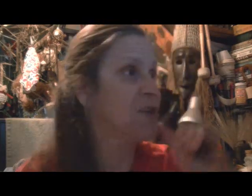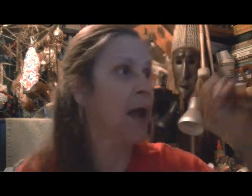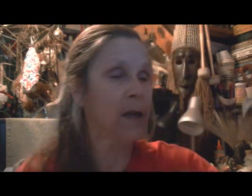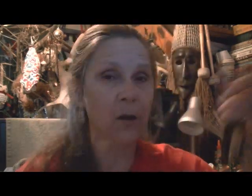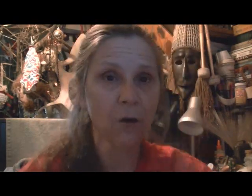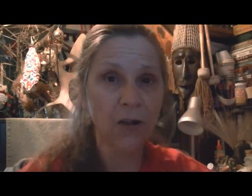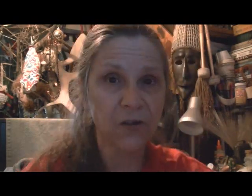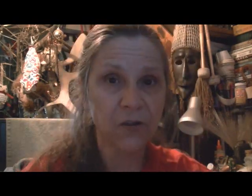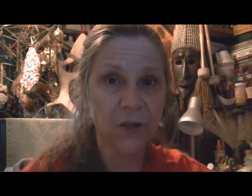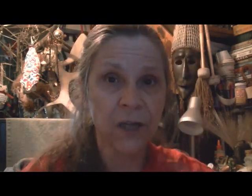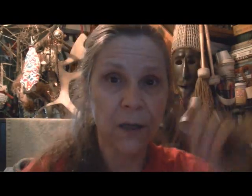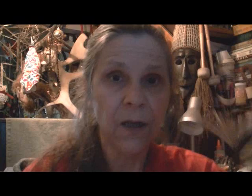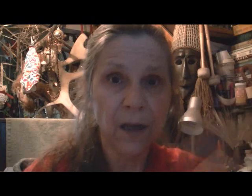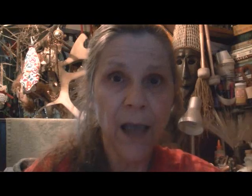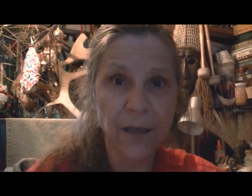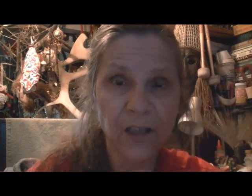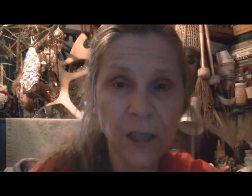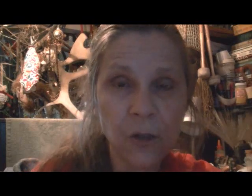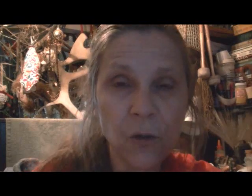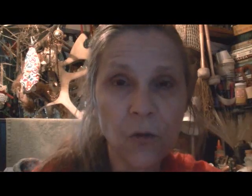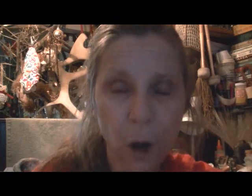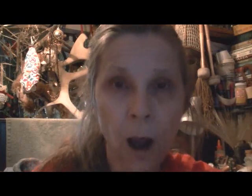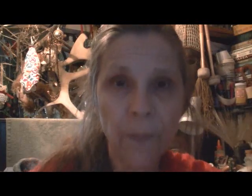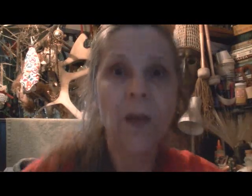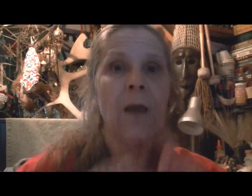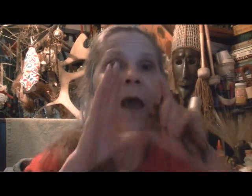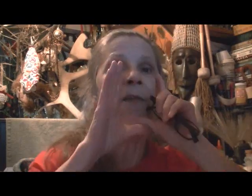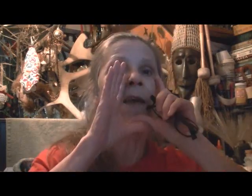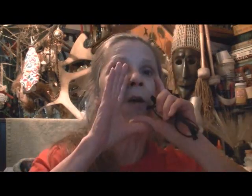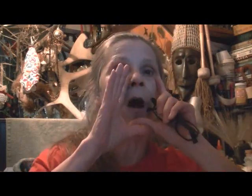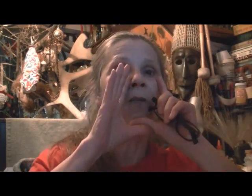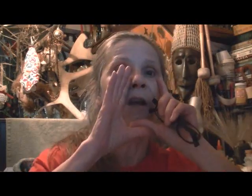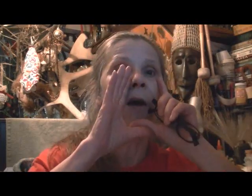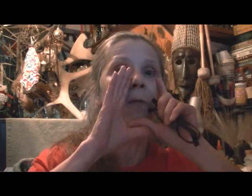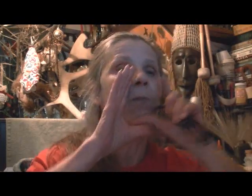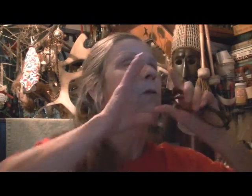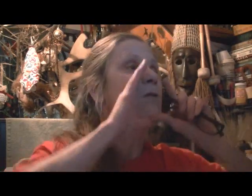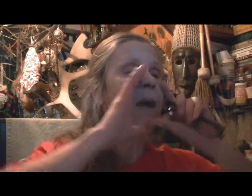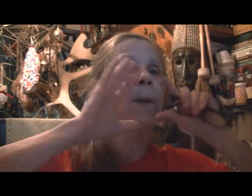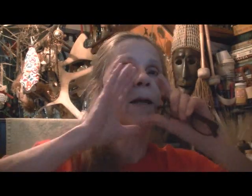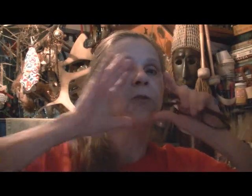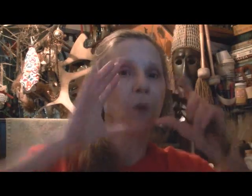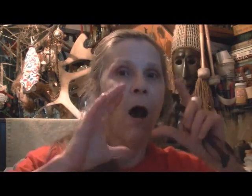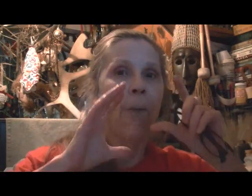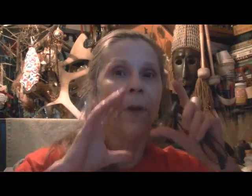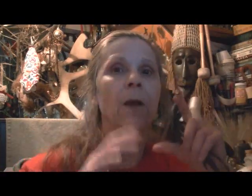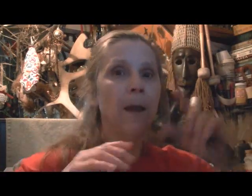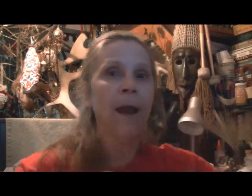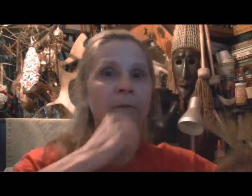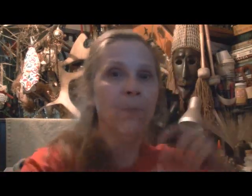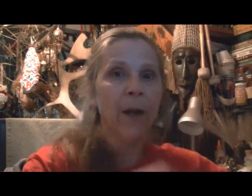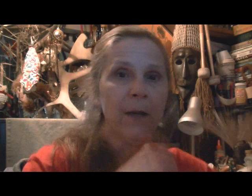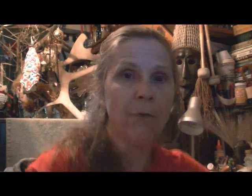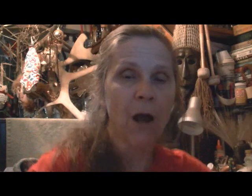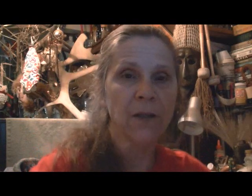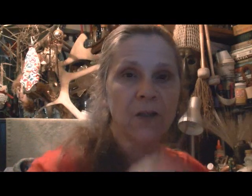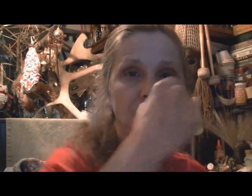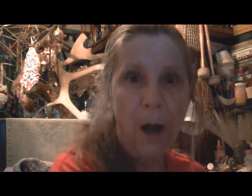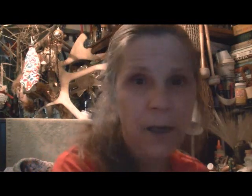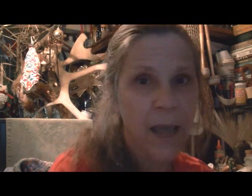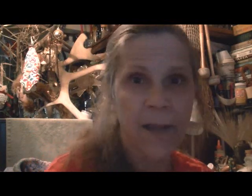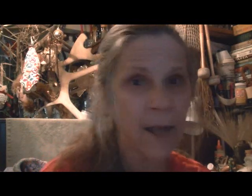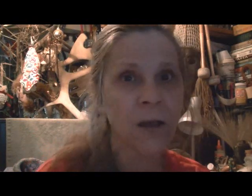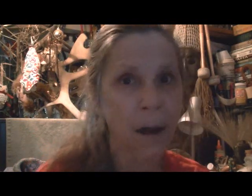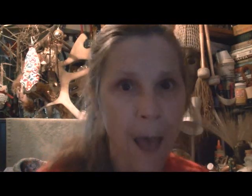or standing across the street and sees you drop and then calls out somebody drop, everybody runs